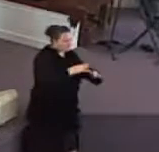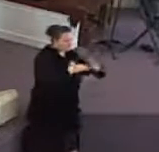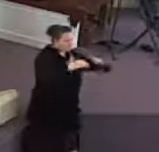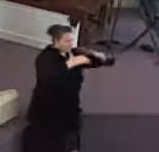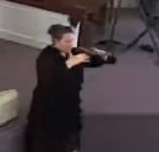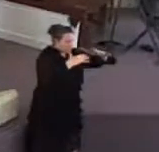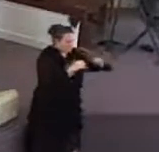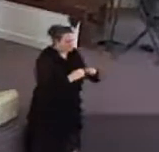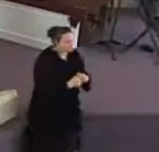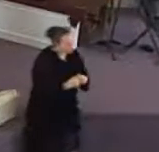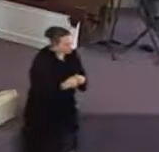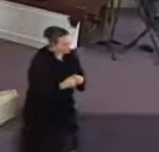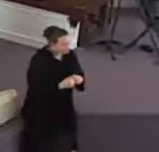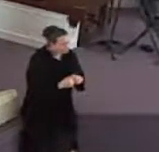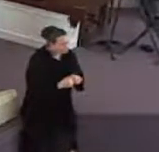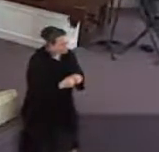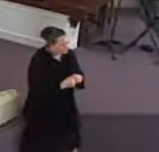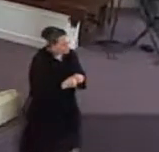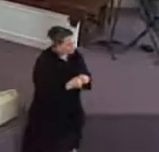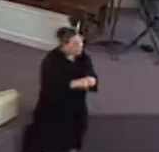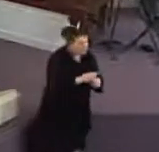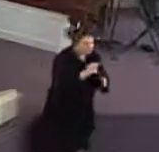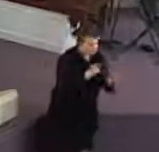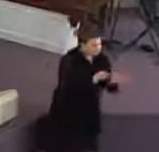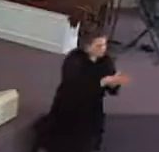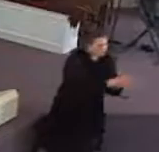about 100 years. Noah preached it.